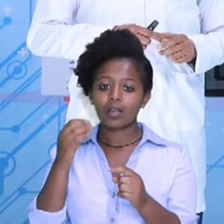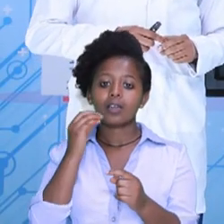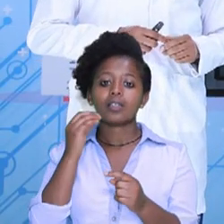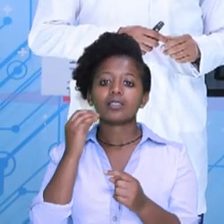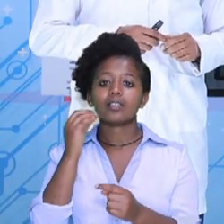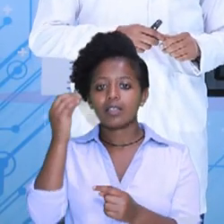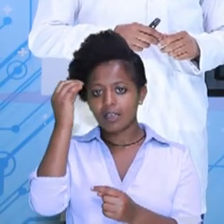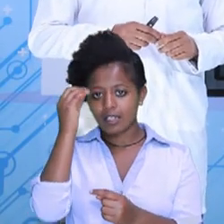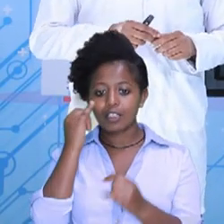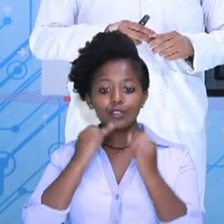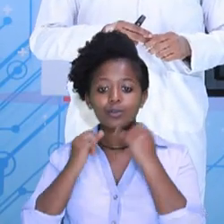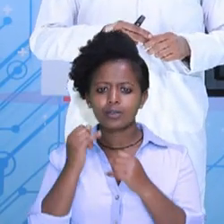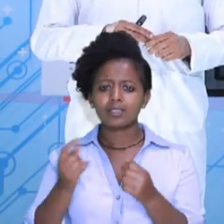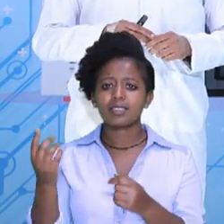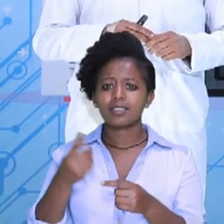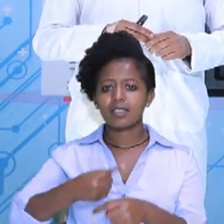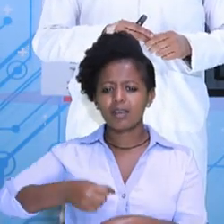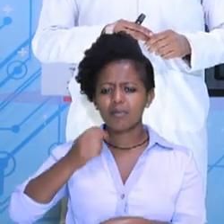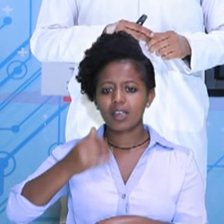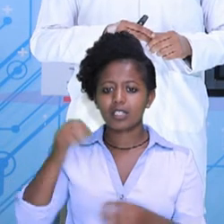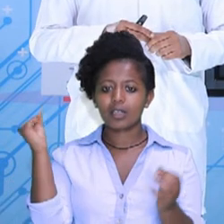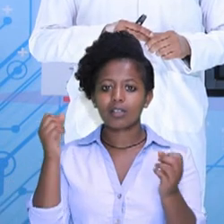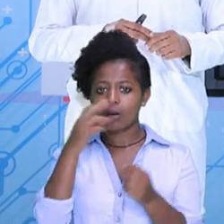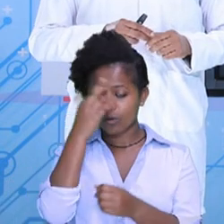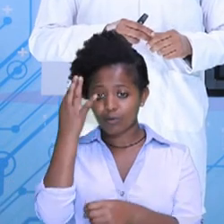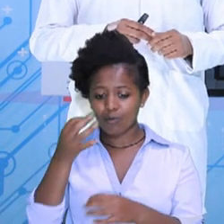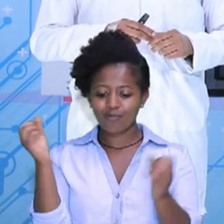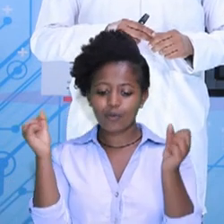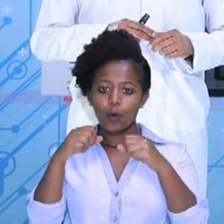This was the main cause of conflict